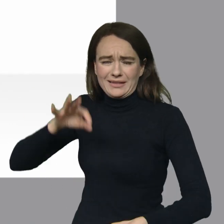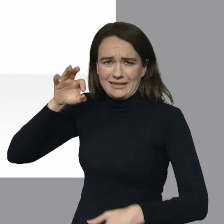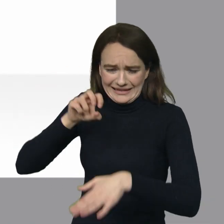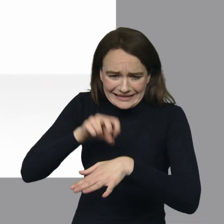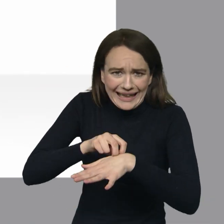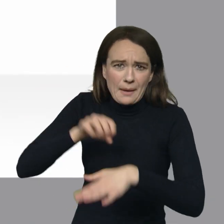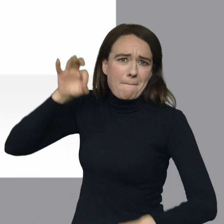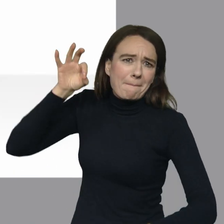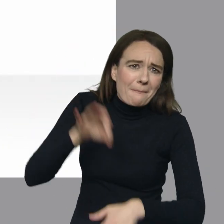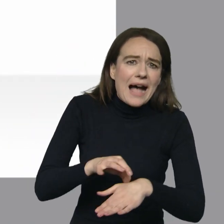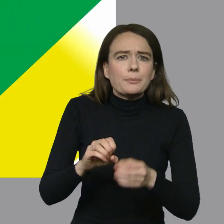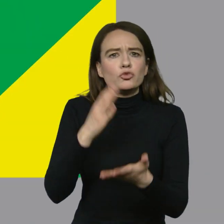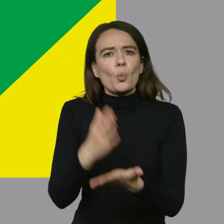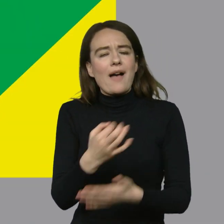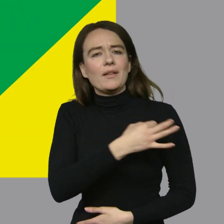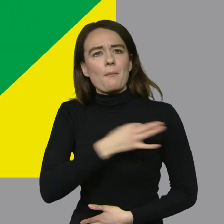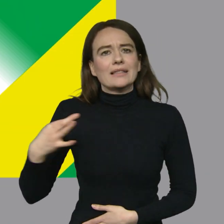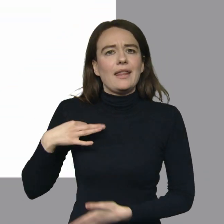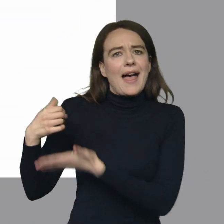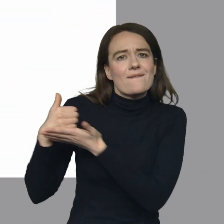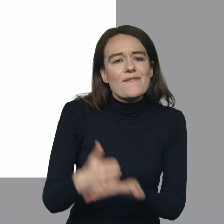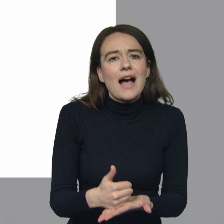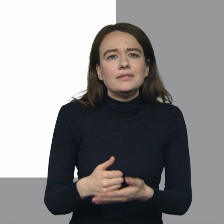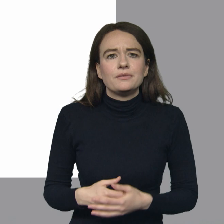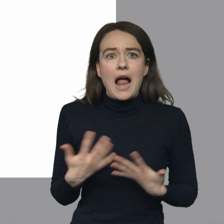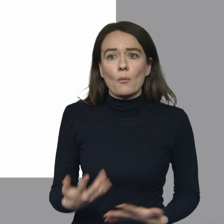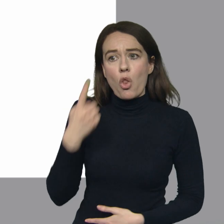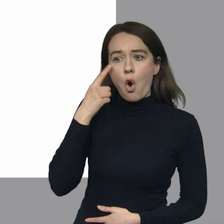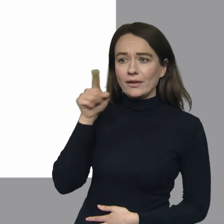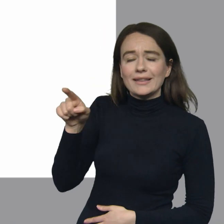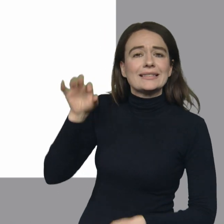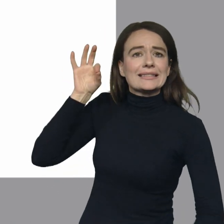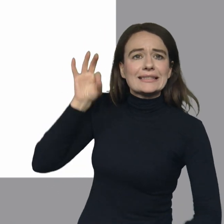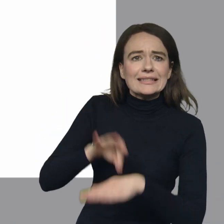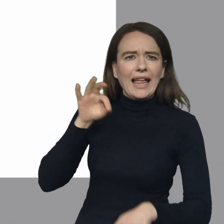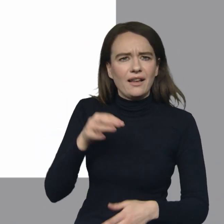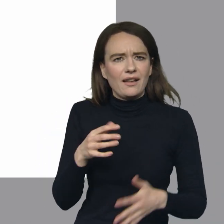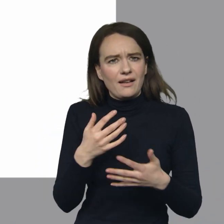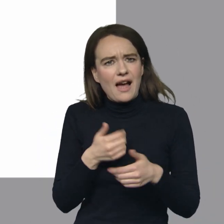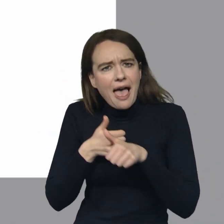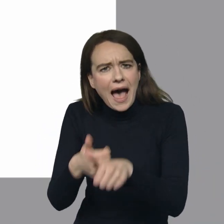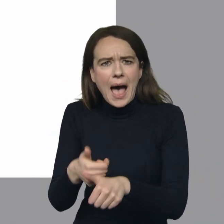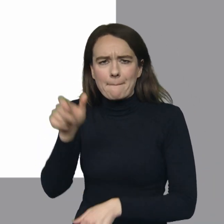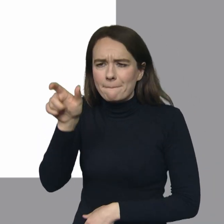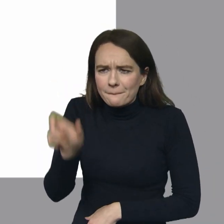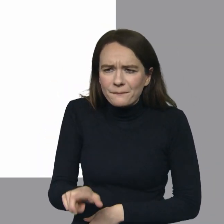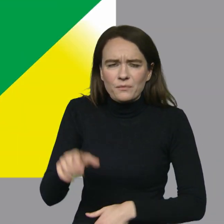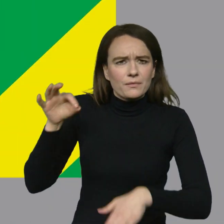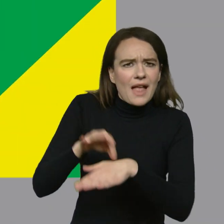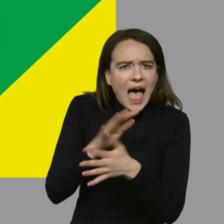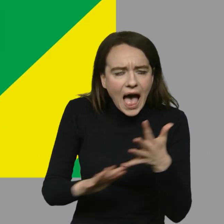make sure you seek medical advice. Now let's look at how to help a casualty who has been stung.